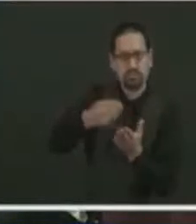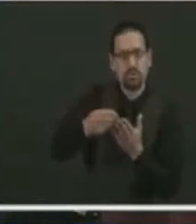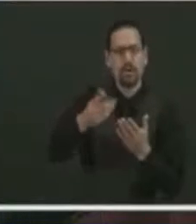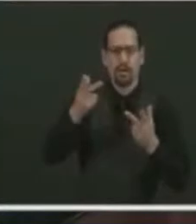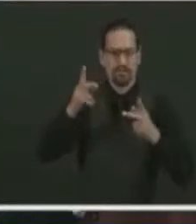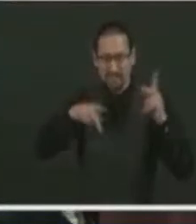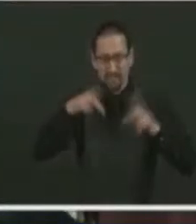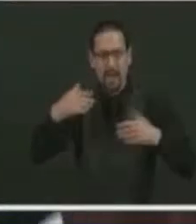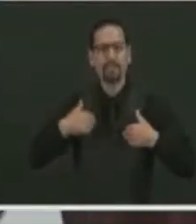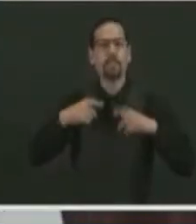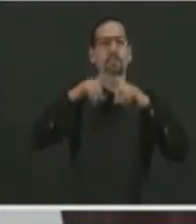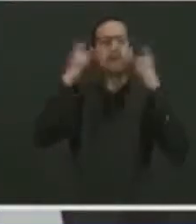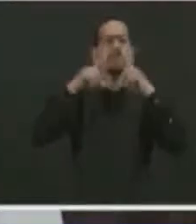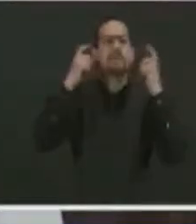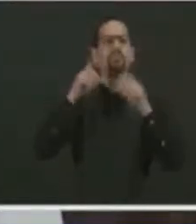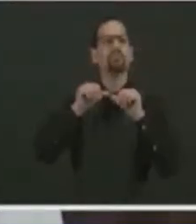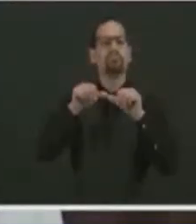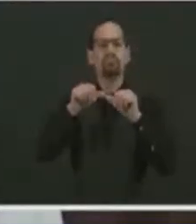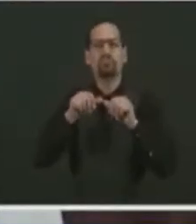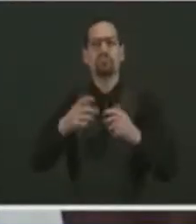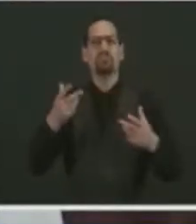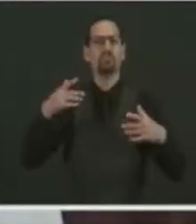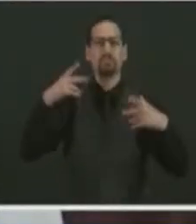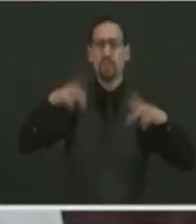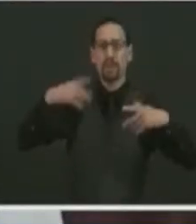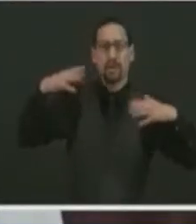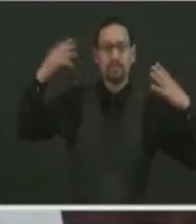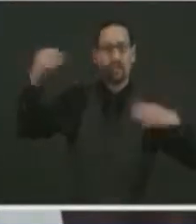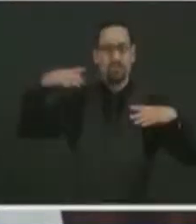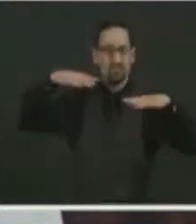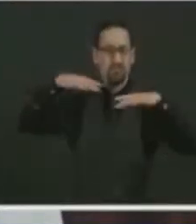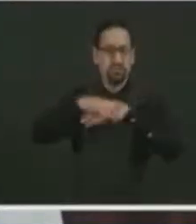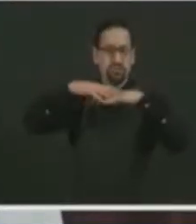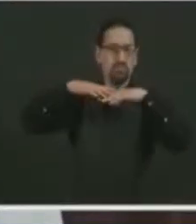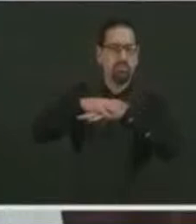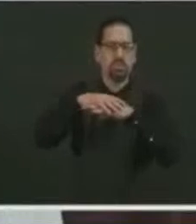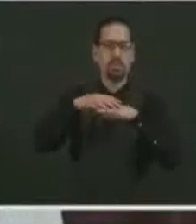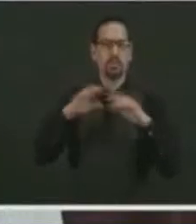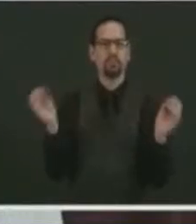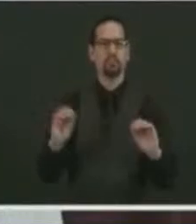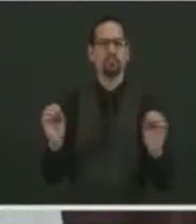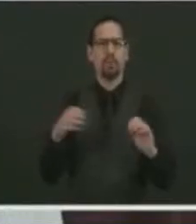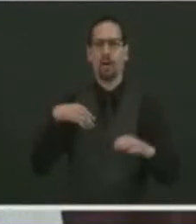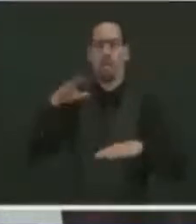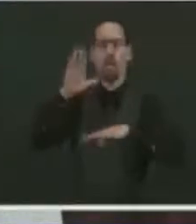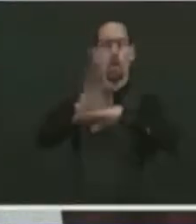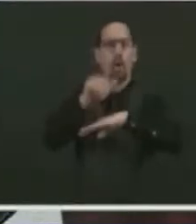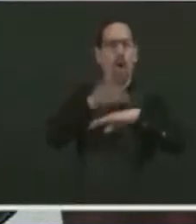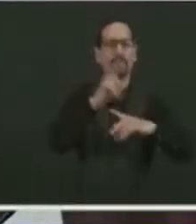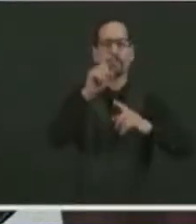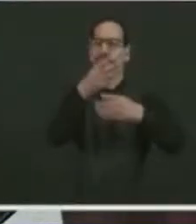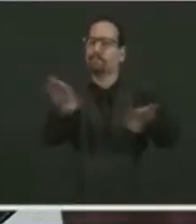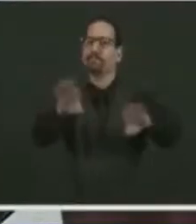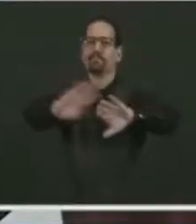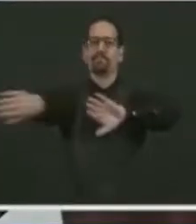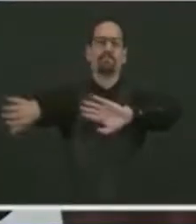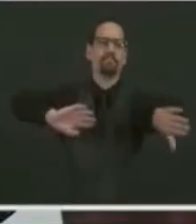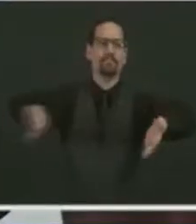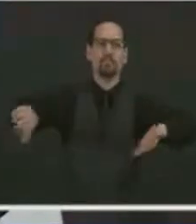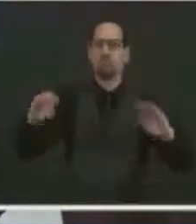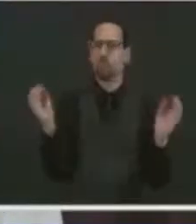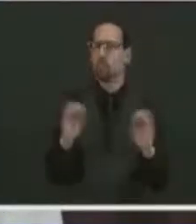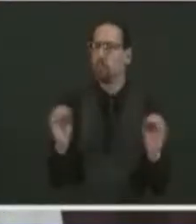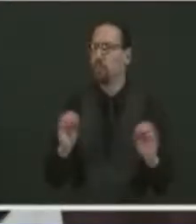crowds. So what I'm saying is you should feel confident. If you're a gym user, go back